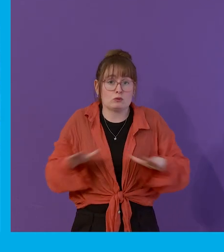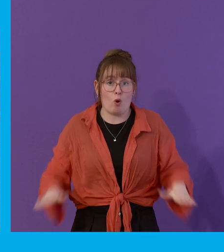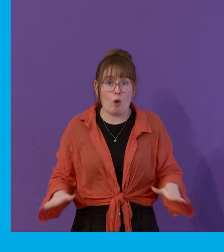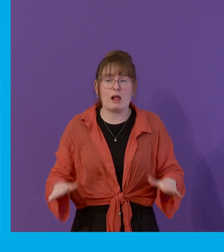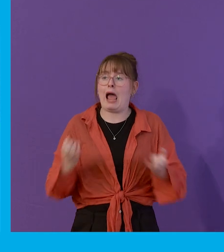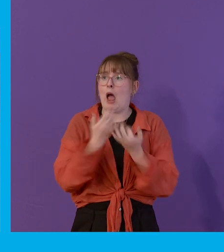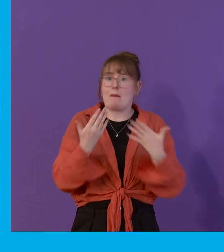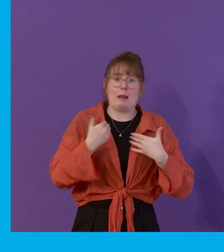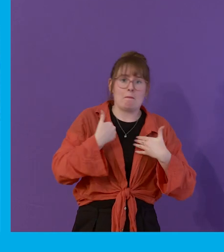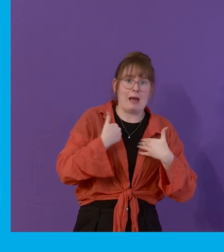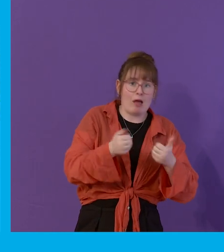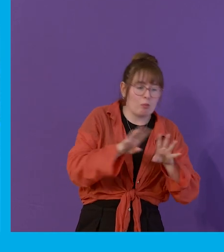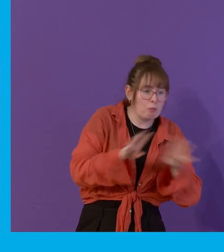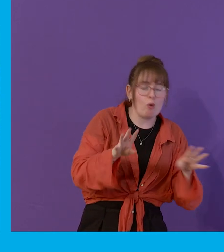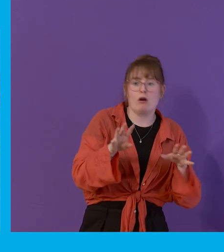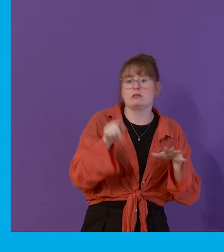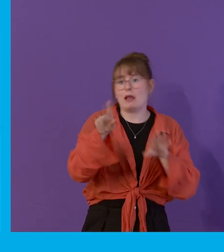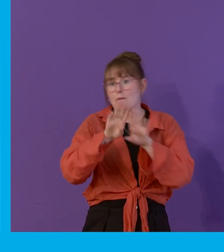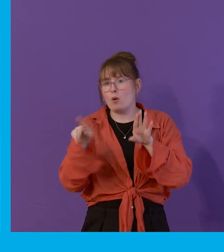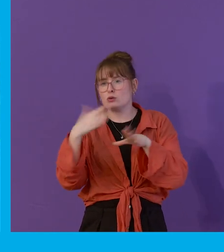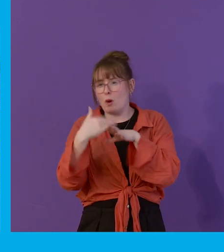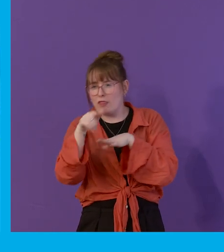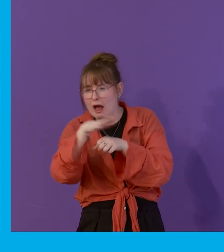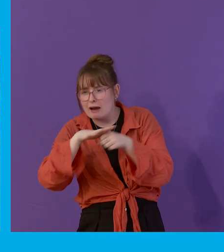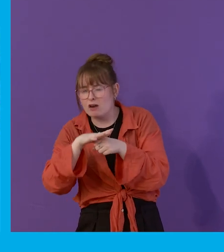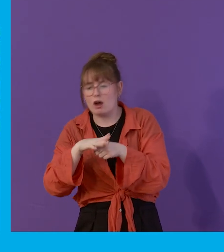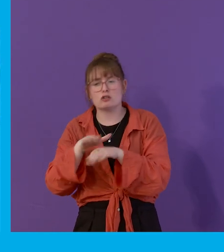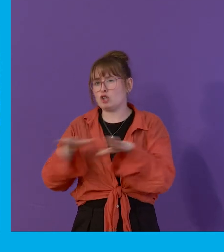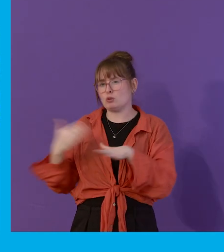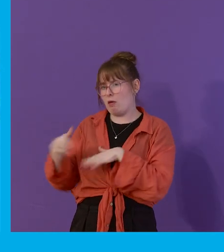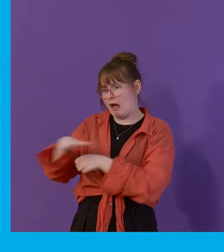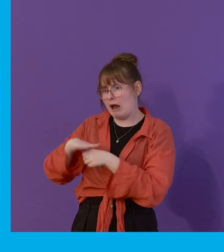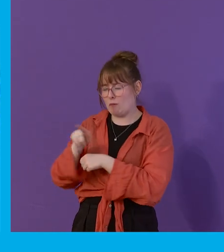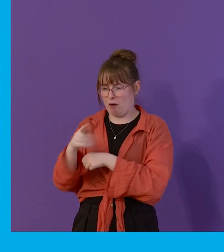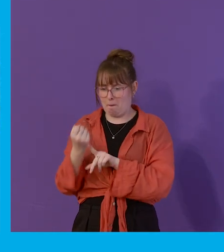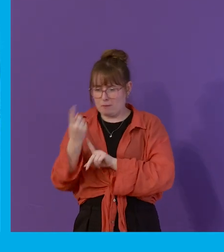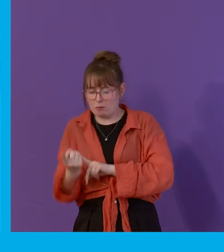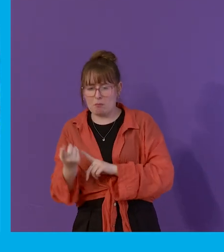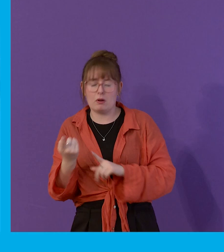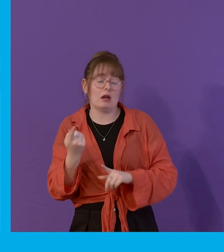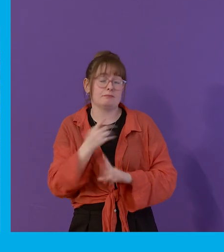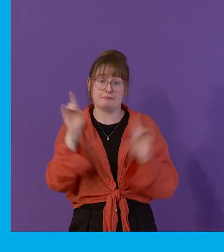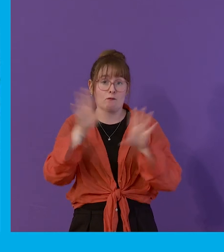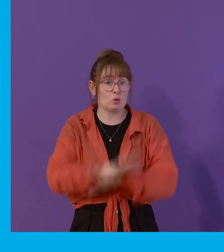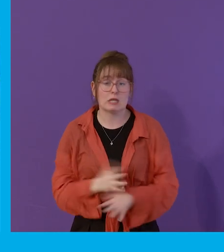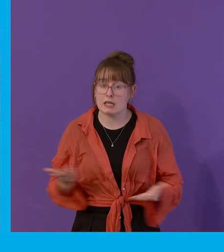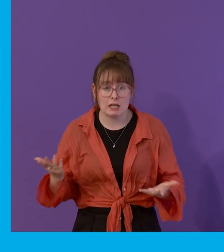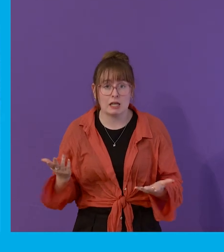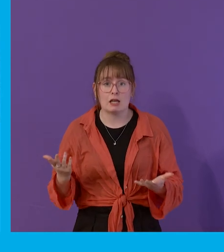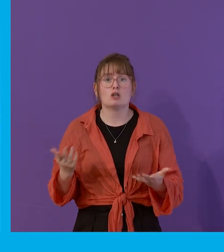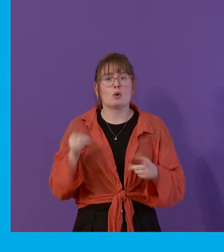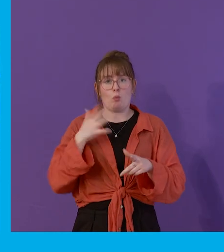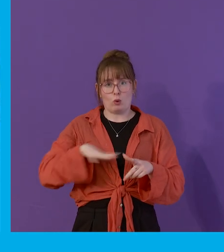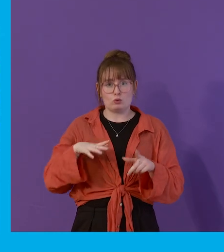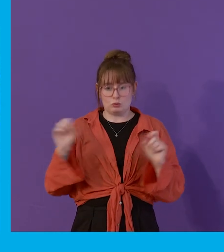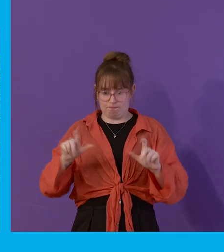boards and joint boards for this, that, and next thing we have, how somebody anywhere makes a decision to do something differently and then can scale it, because